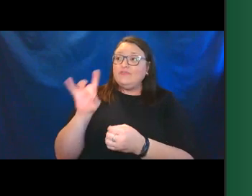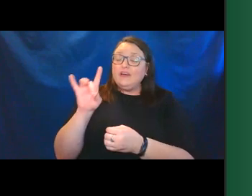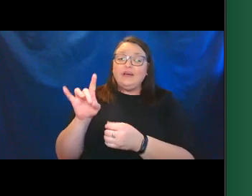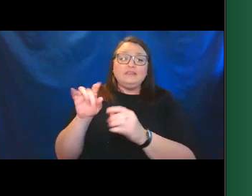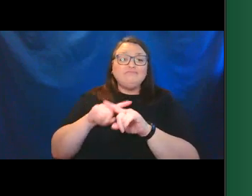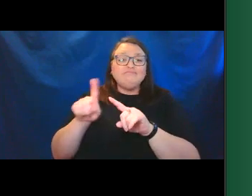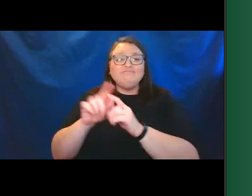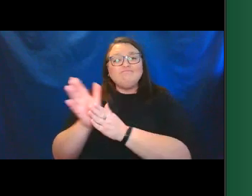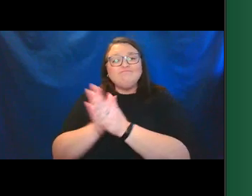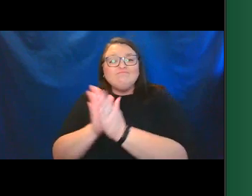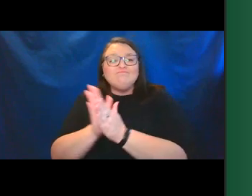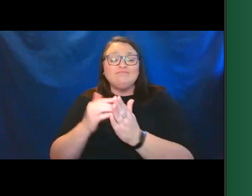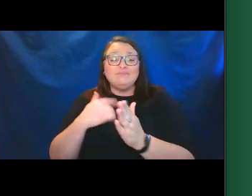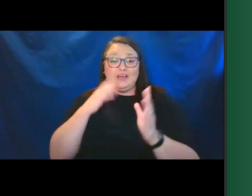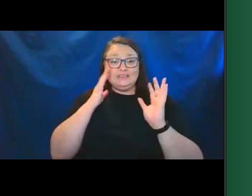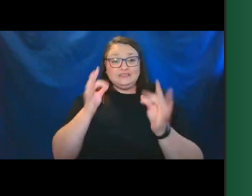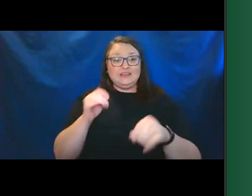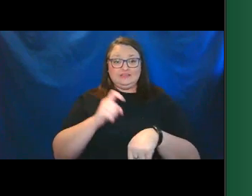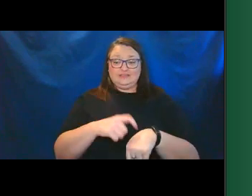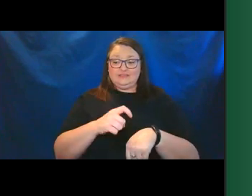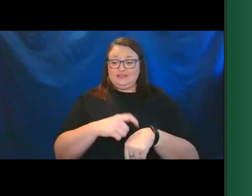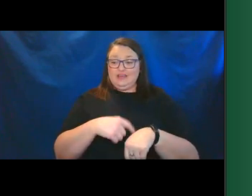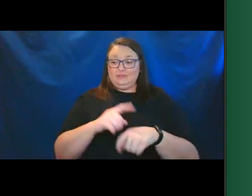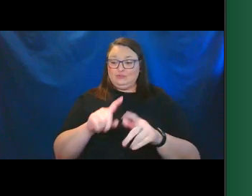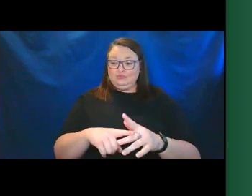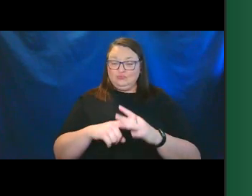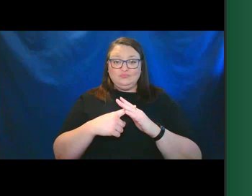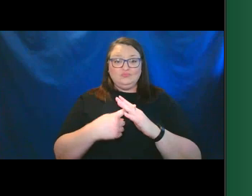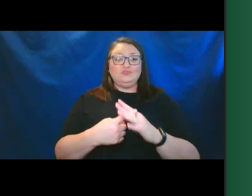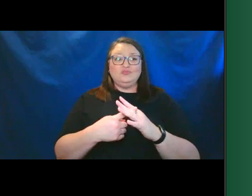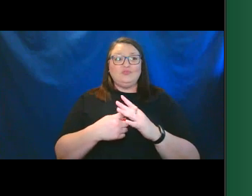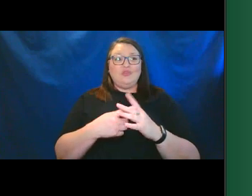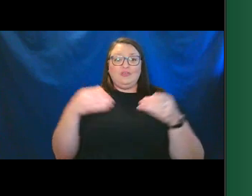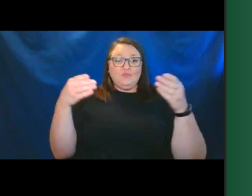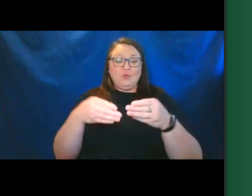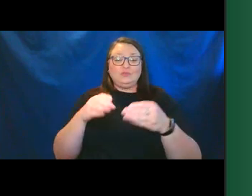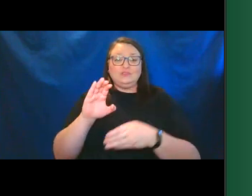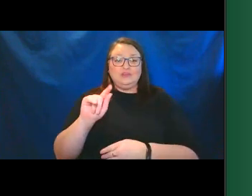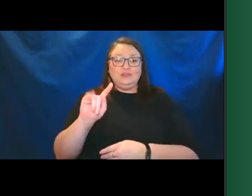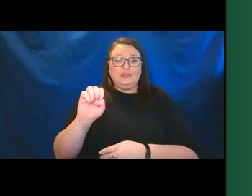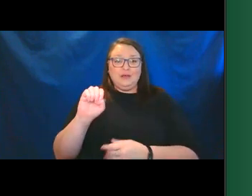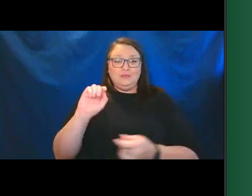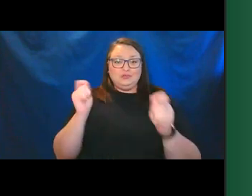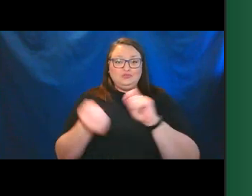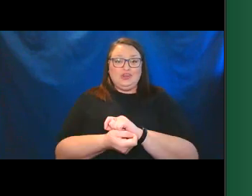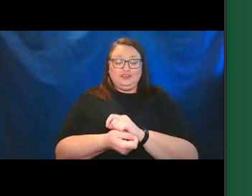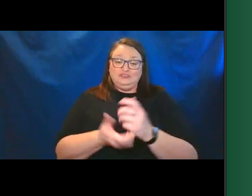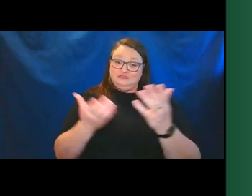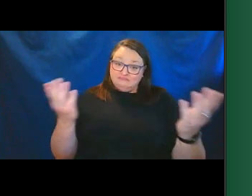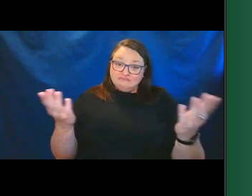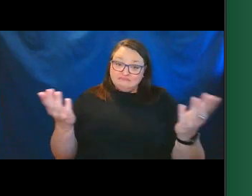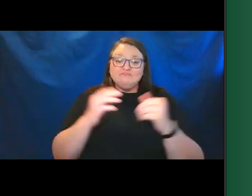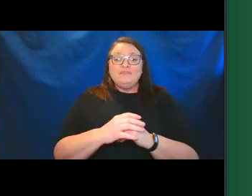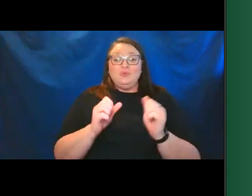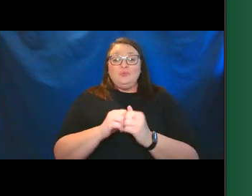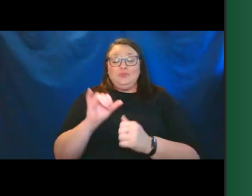that's when I decided it was time for me to try to conquer climate change. So here we are. And with